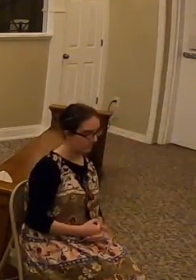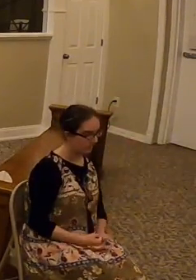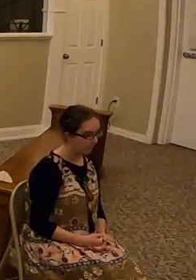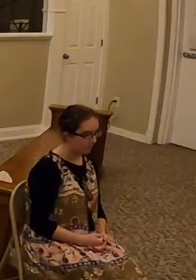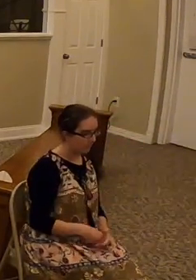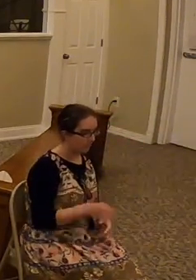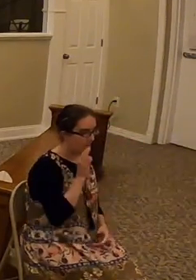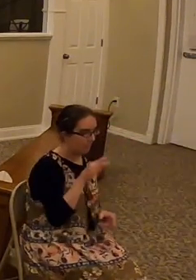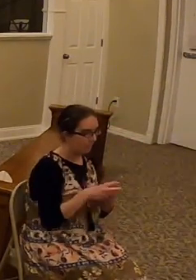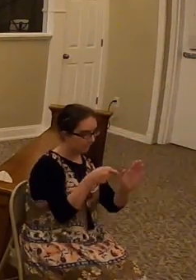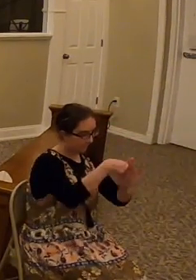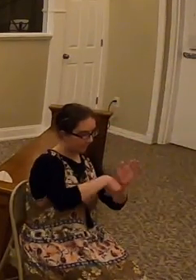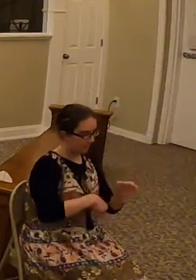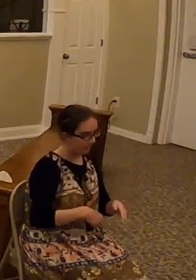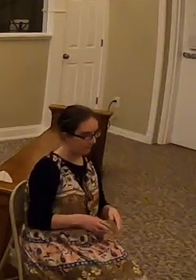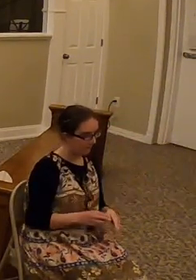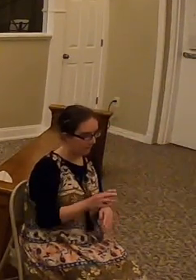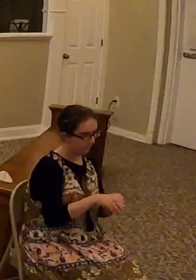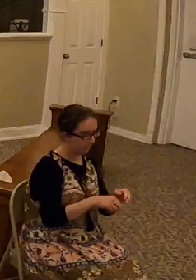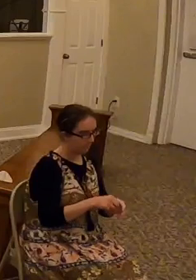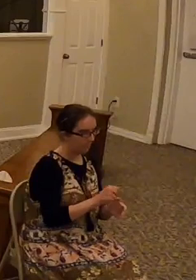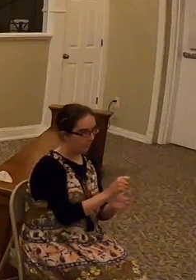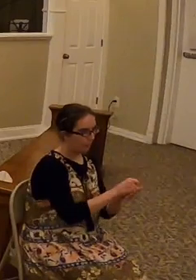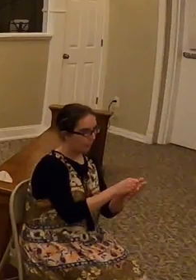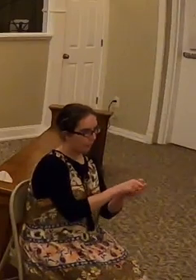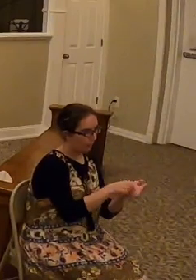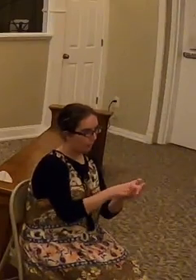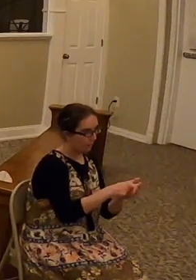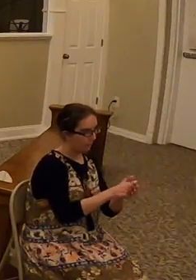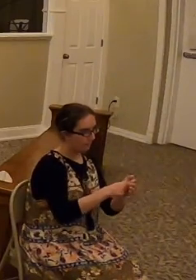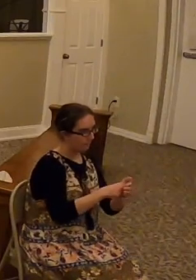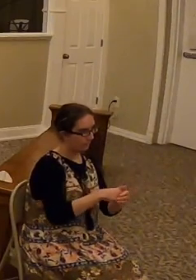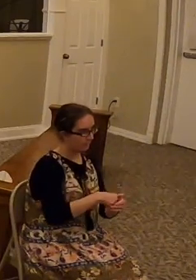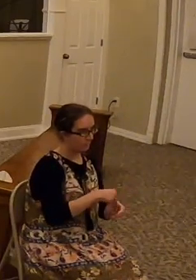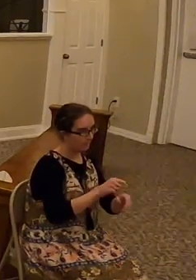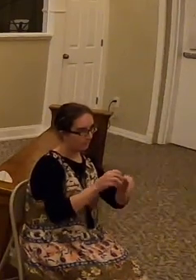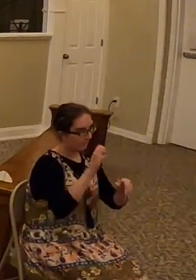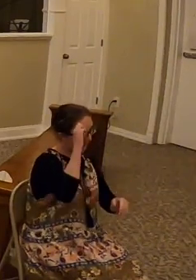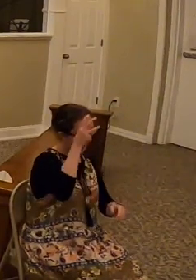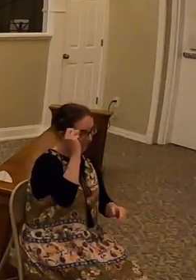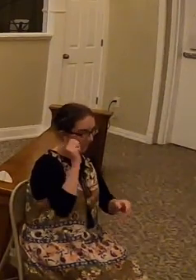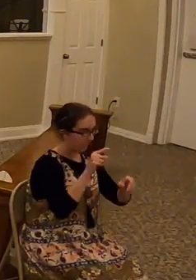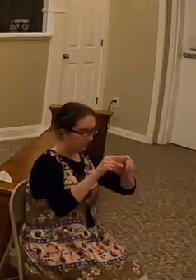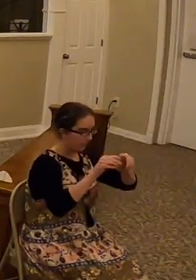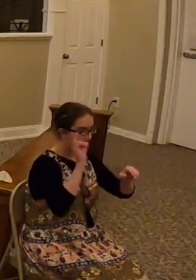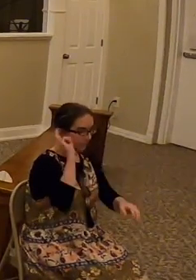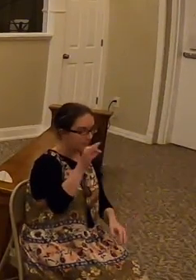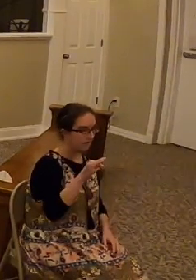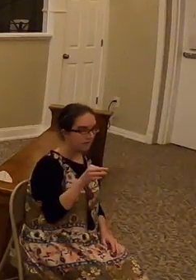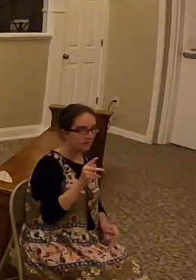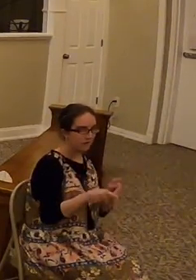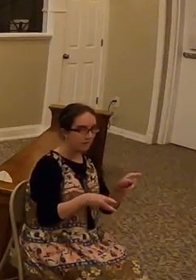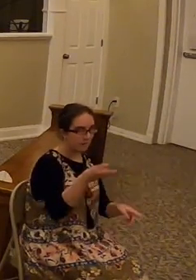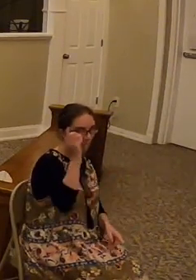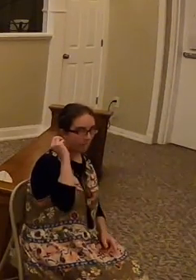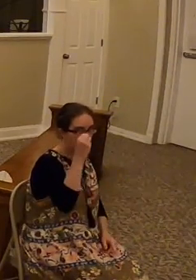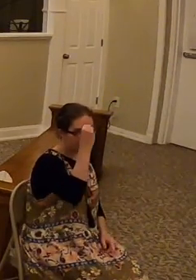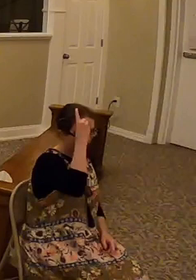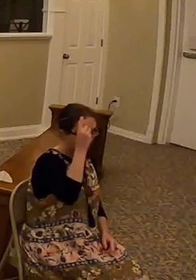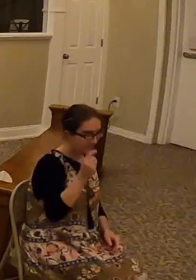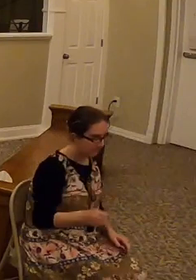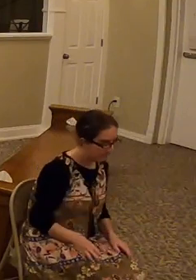In fact, he was so deep I had to get up there with crayons and draw a picture of what he was preaching so people would understand what he was saying.